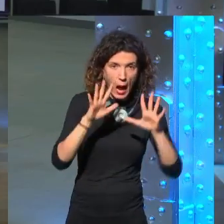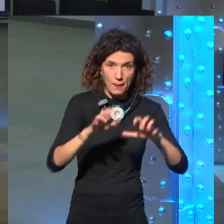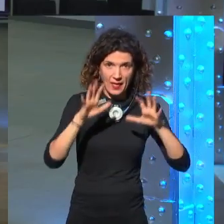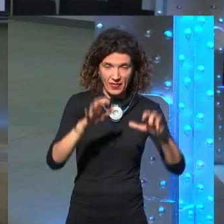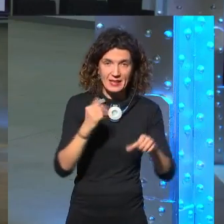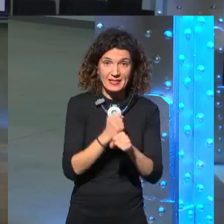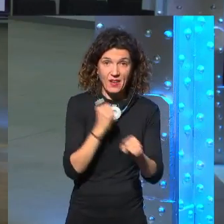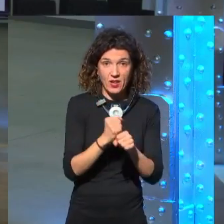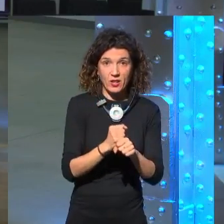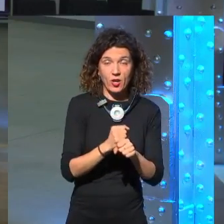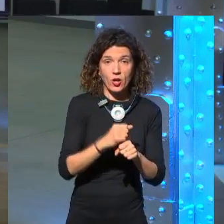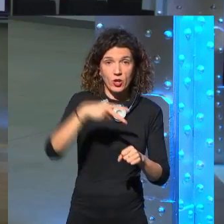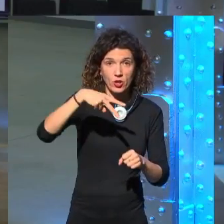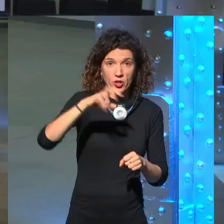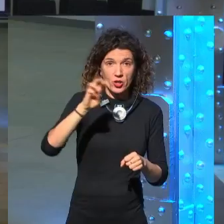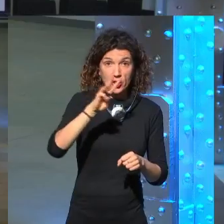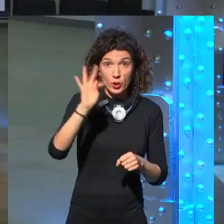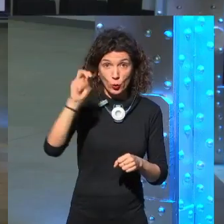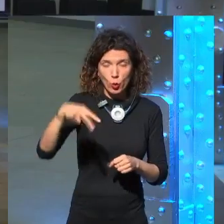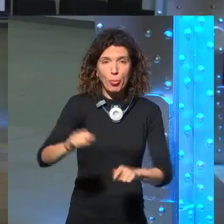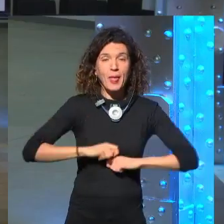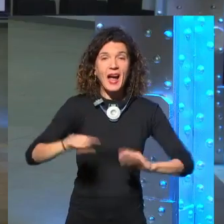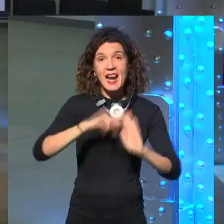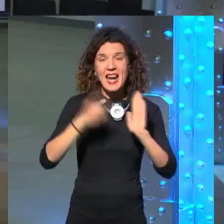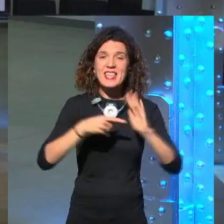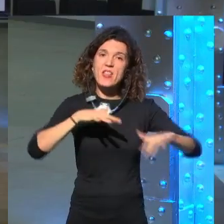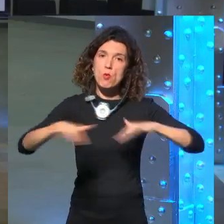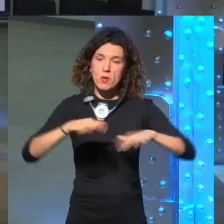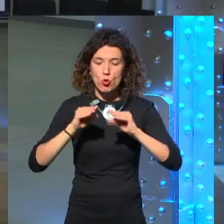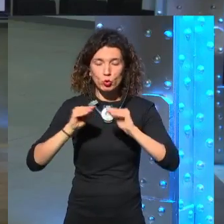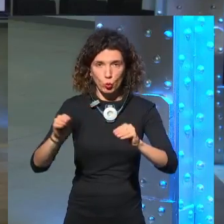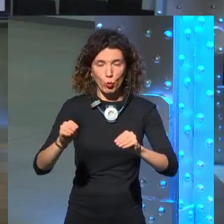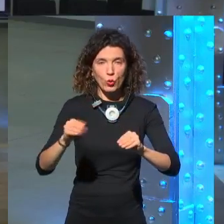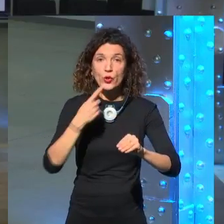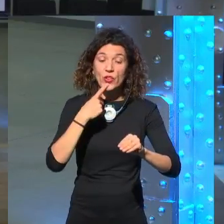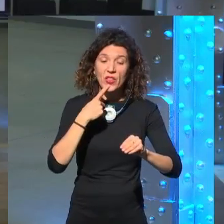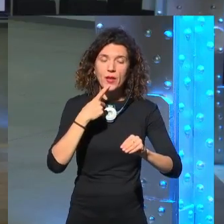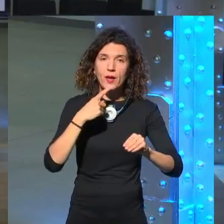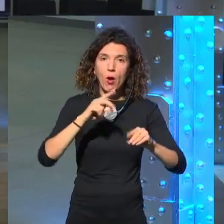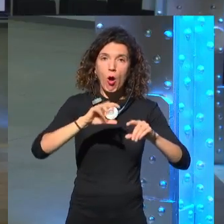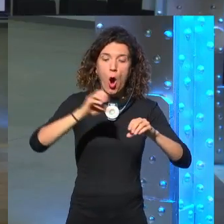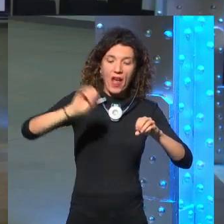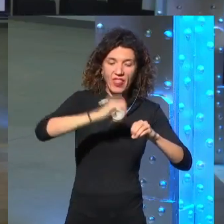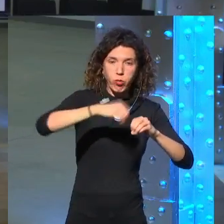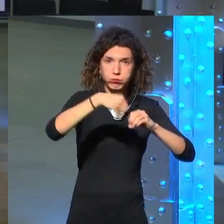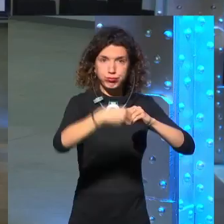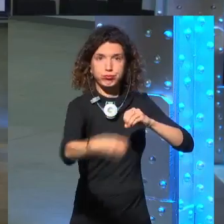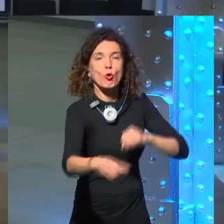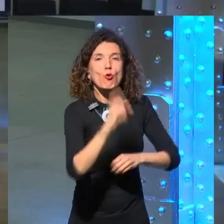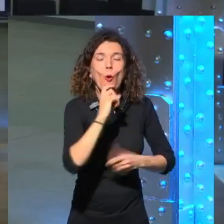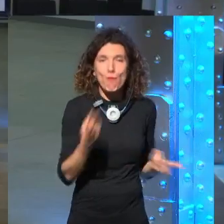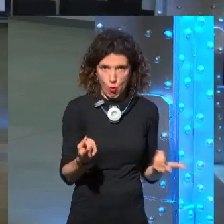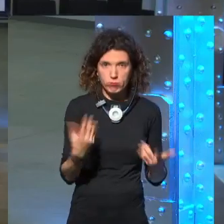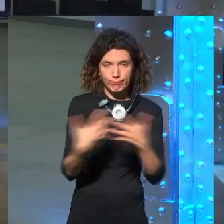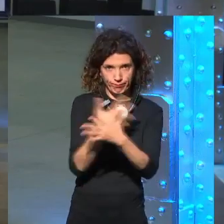Newton, who gave us the laws of motion which dictate how this dice falls from my hand, how it lands on the floor. He invented